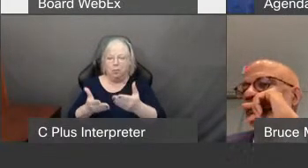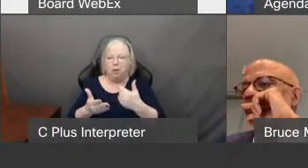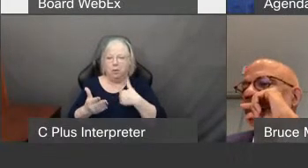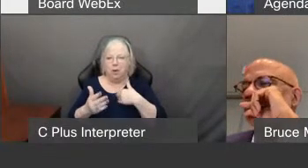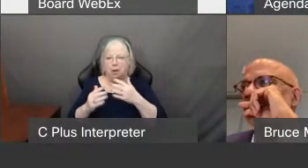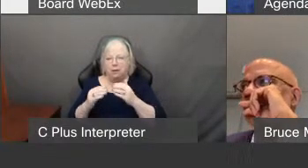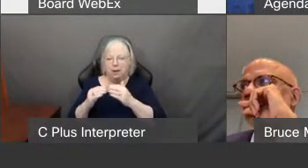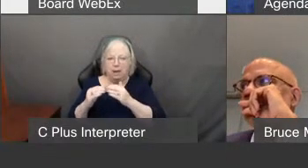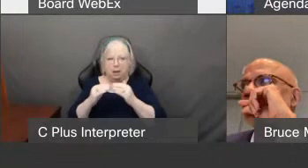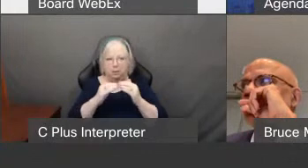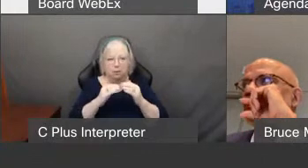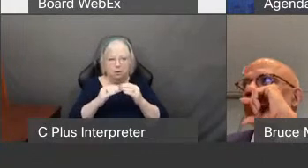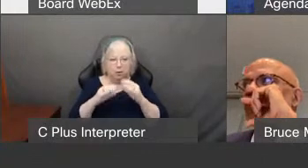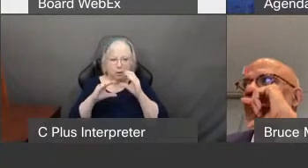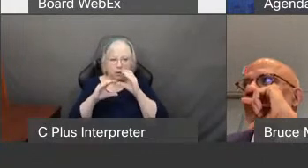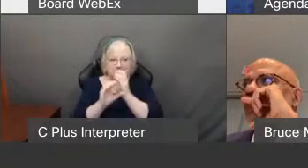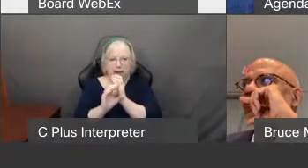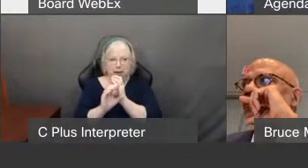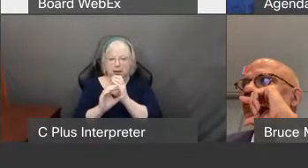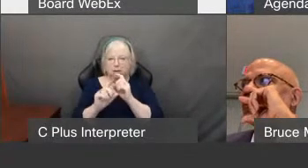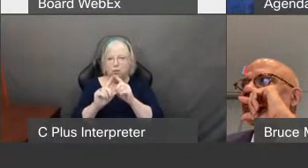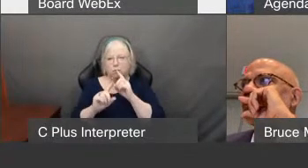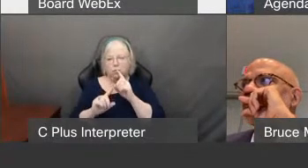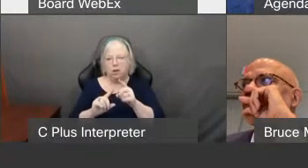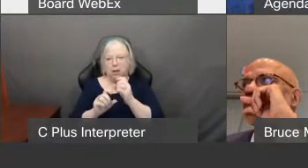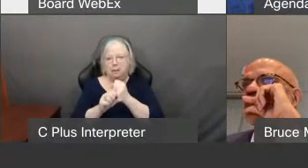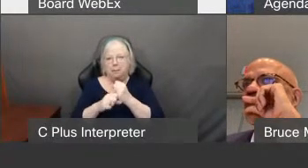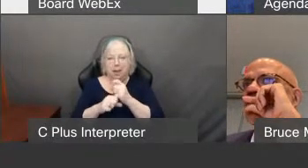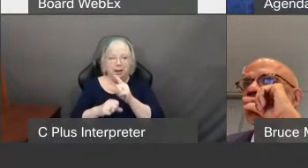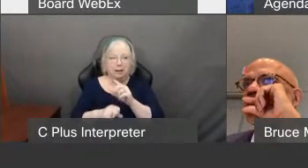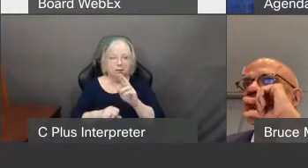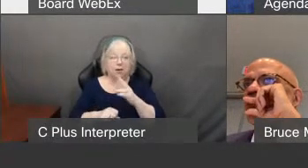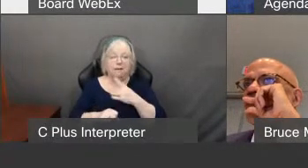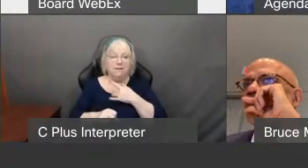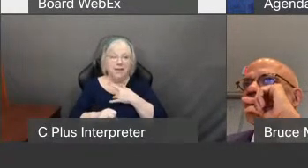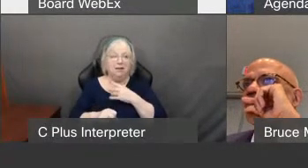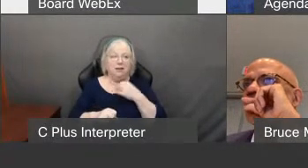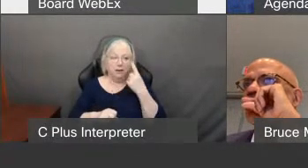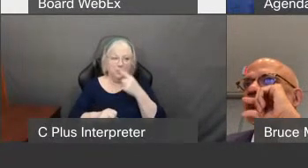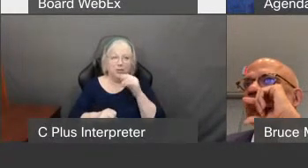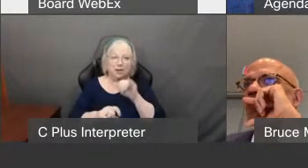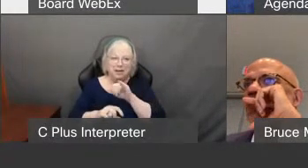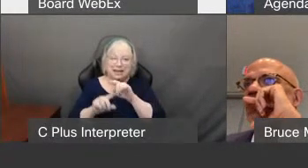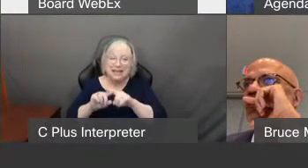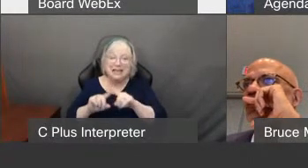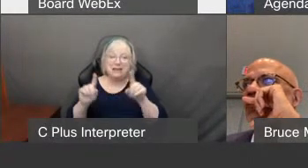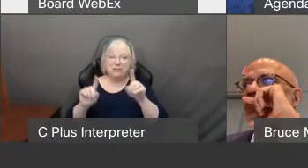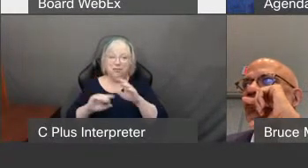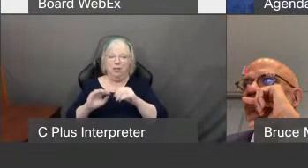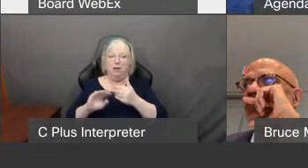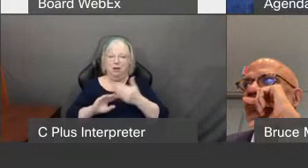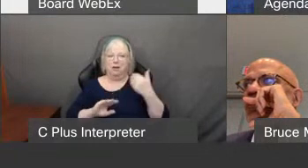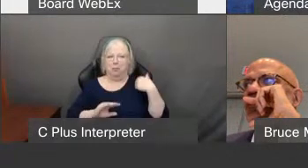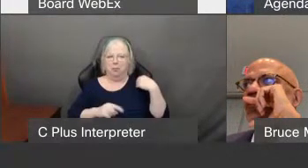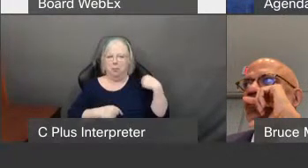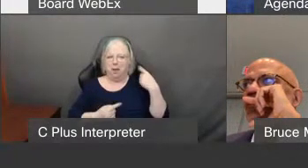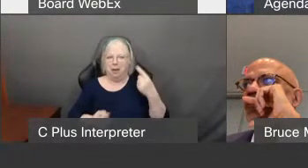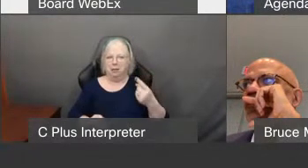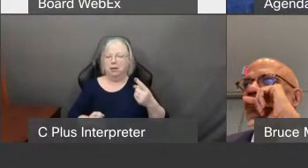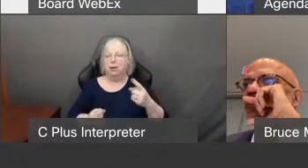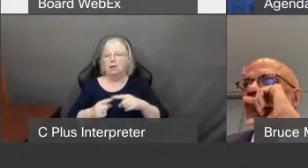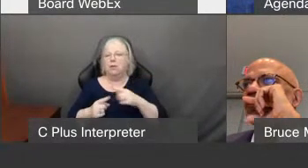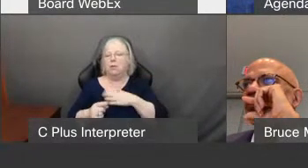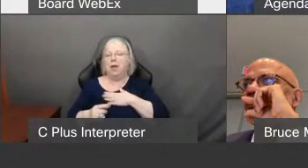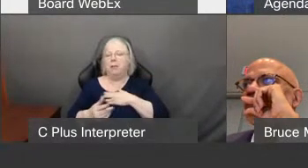equitable lens to definitely make Little Rock feel and look different than it has in the past. So I'm glad that,